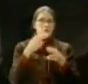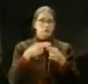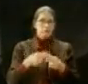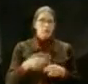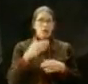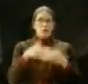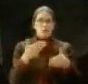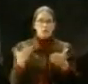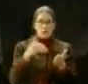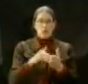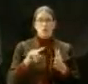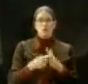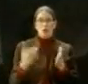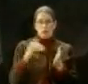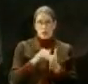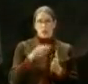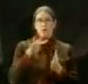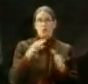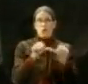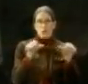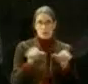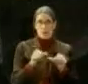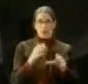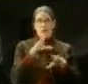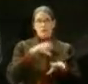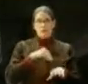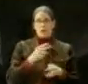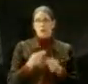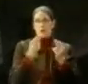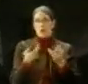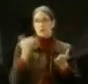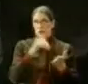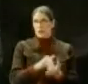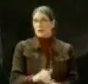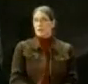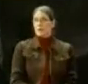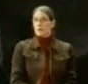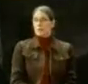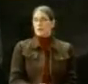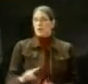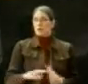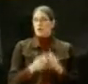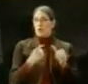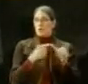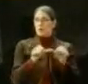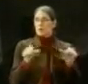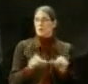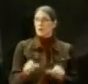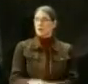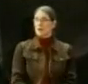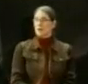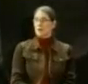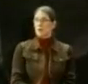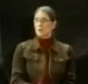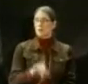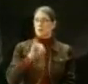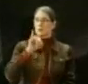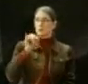over in the 4th District and take nominations all over again. So let's start in the 1st District. Mr.